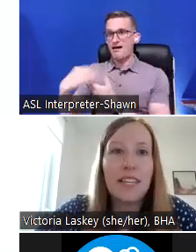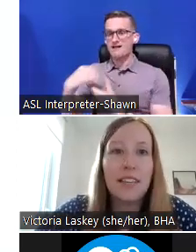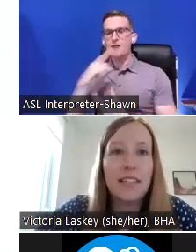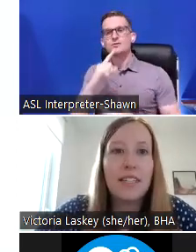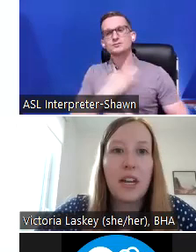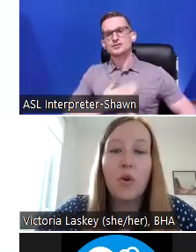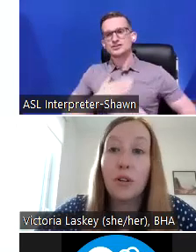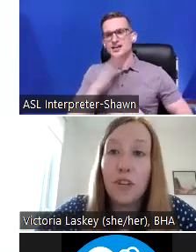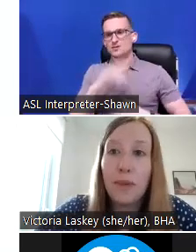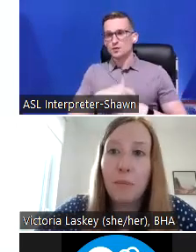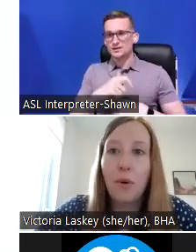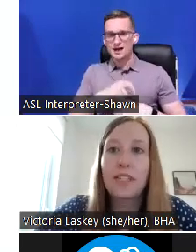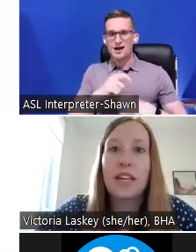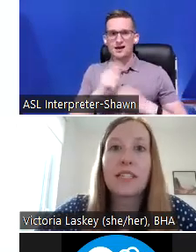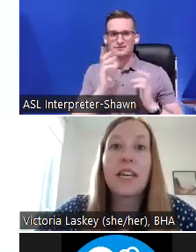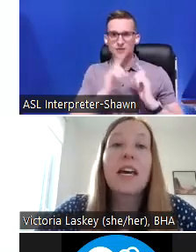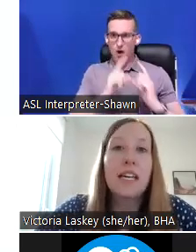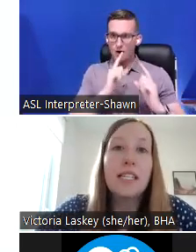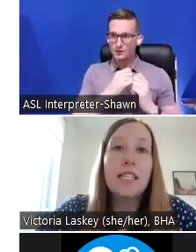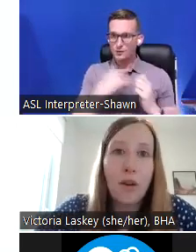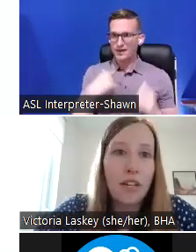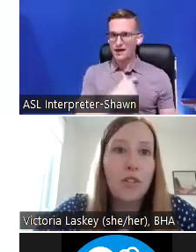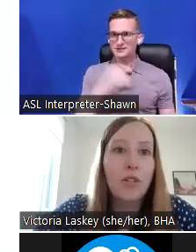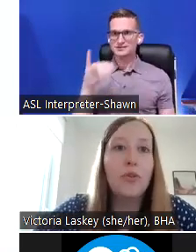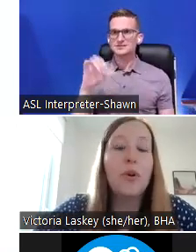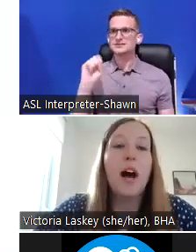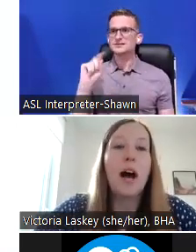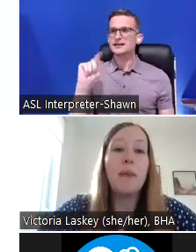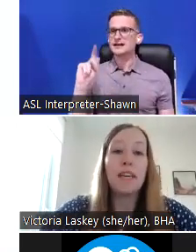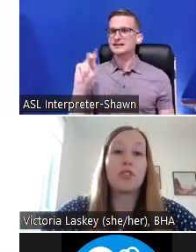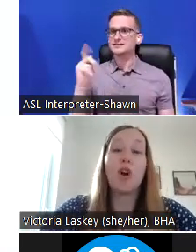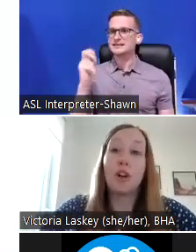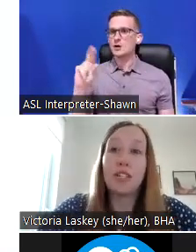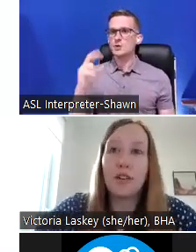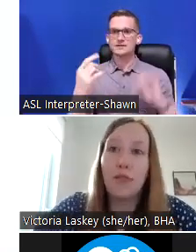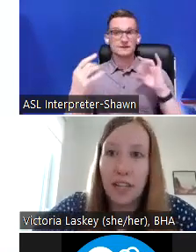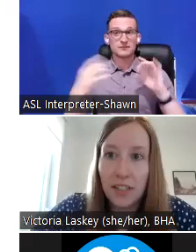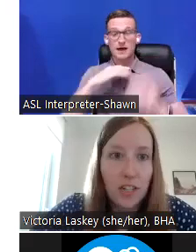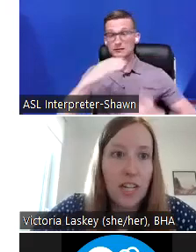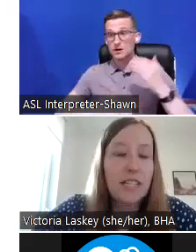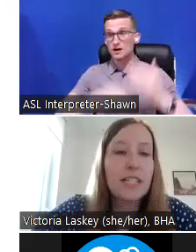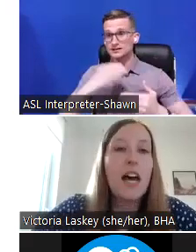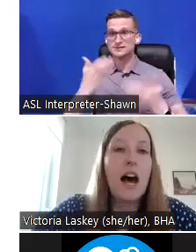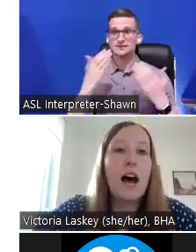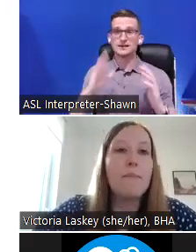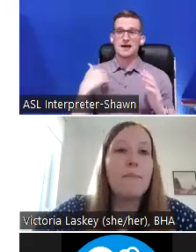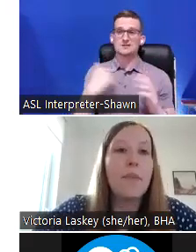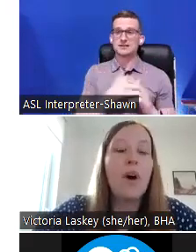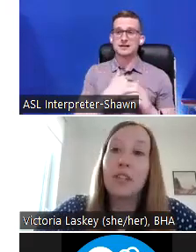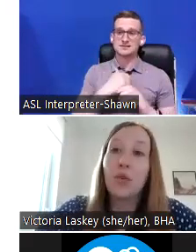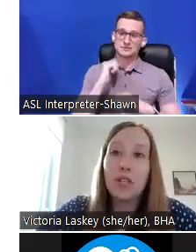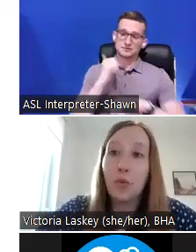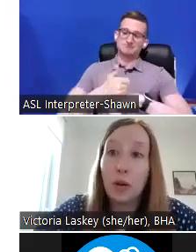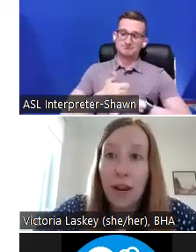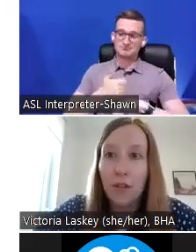I think that this stakeholder feedback process is allowing us to make a stronger set of regulations, one